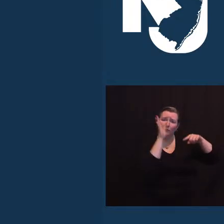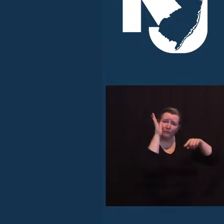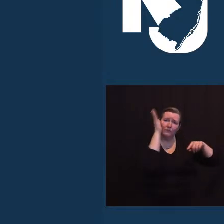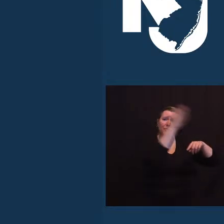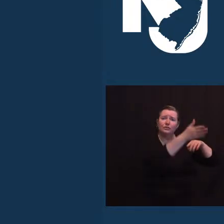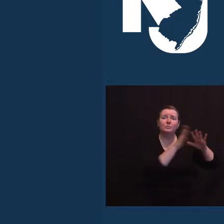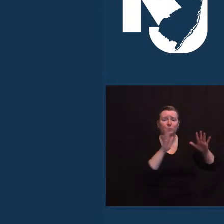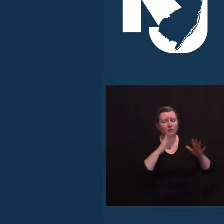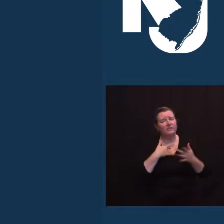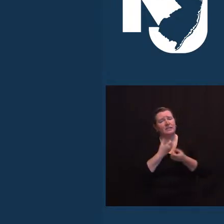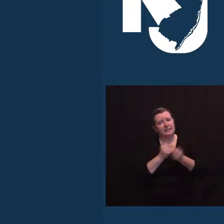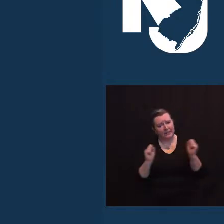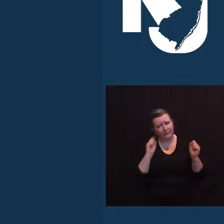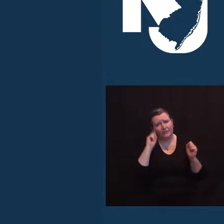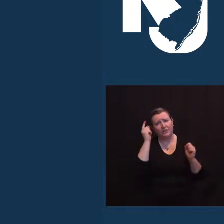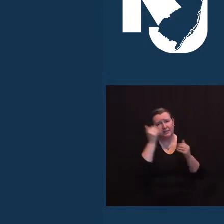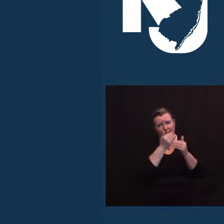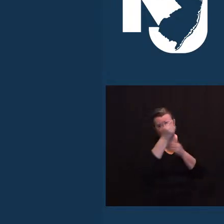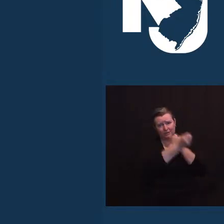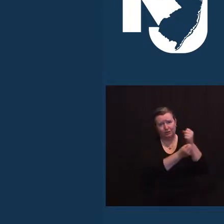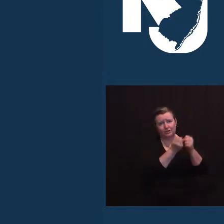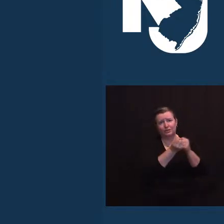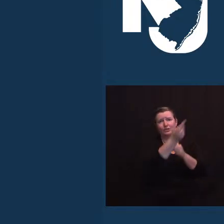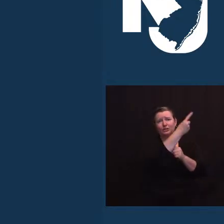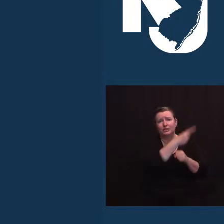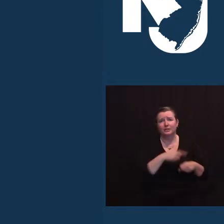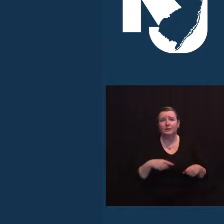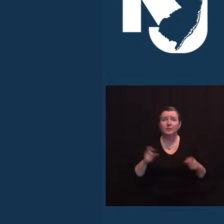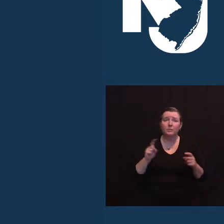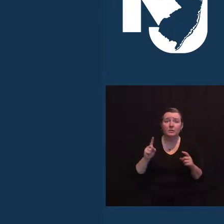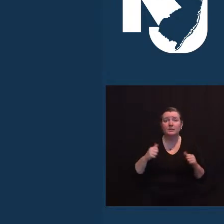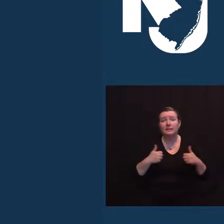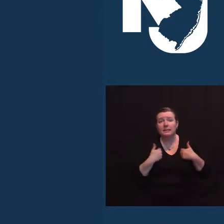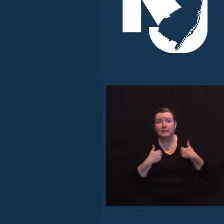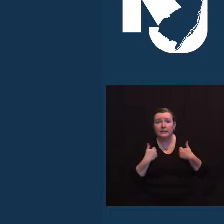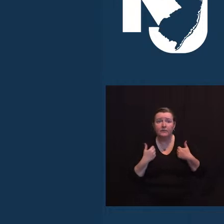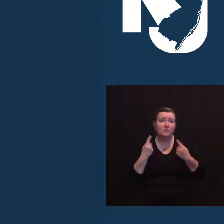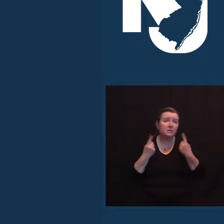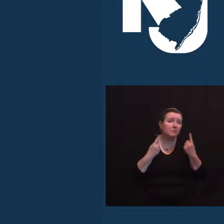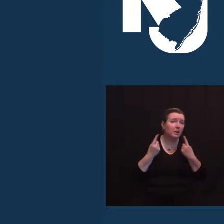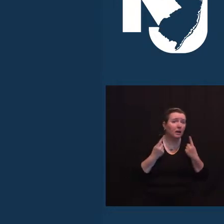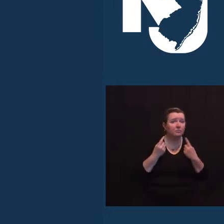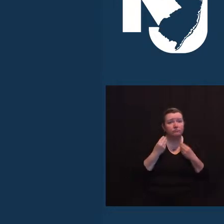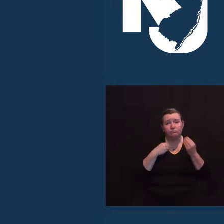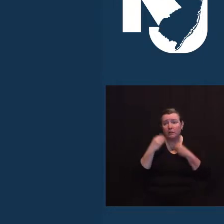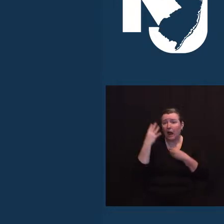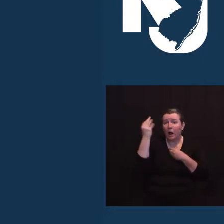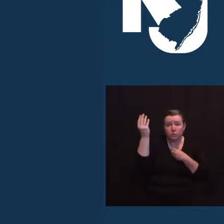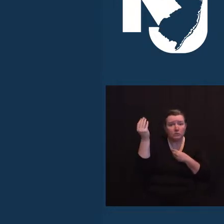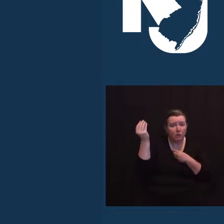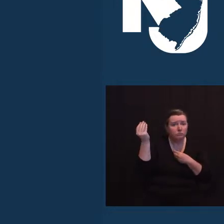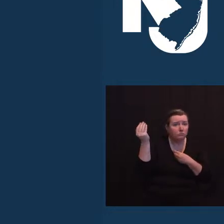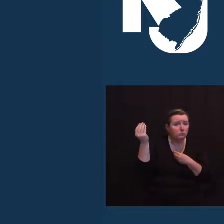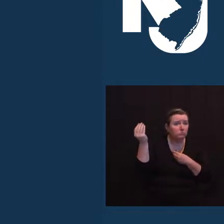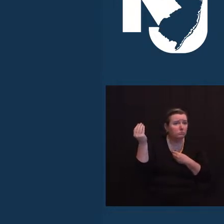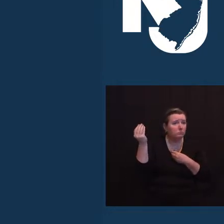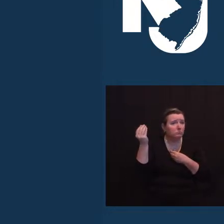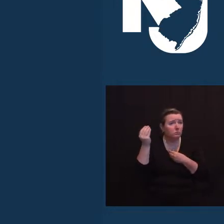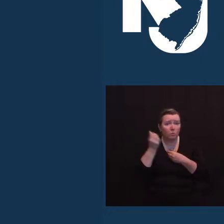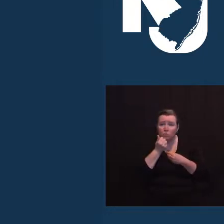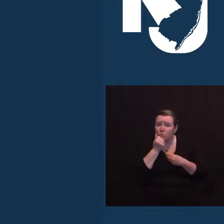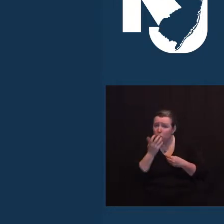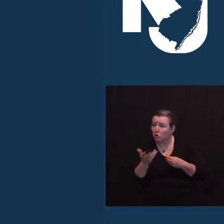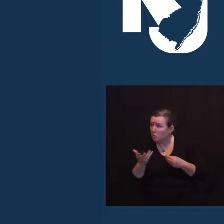possible where you live, also consider moving your Seder outdoors. I believe, Pat, the weather will be warm over the next few days, a little